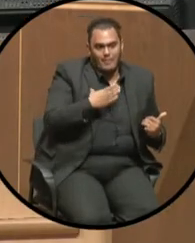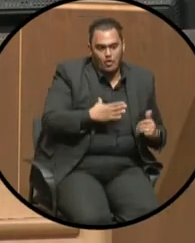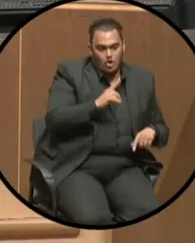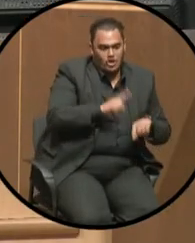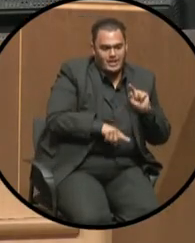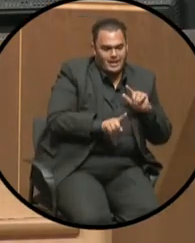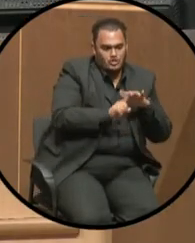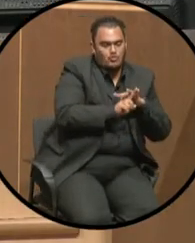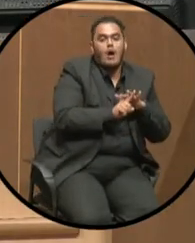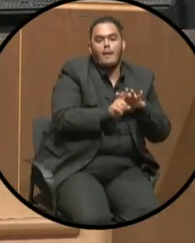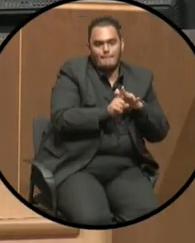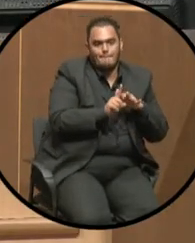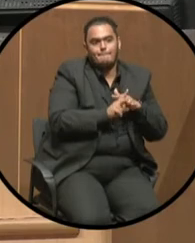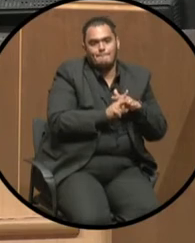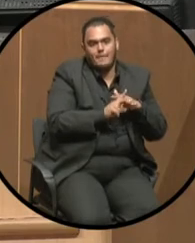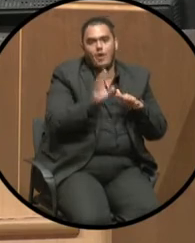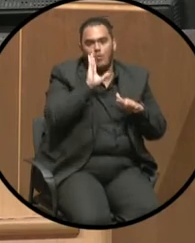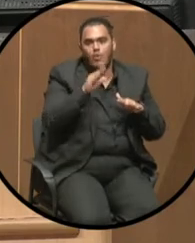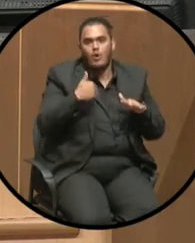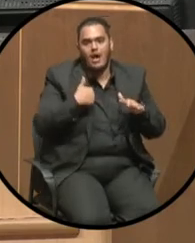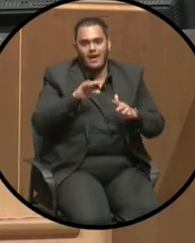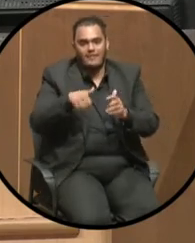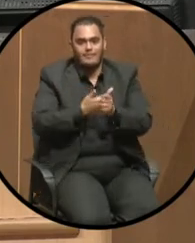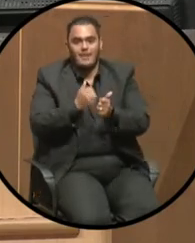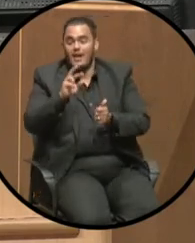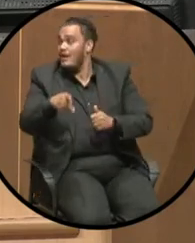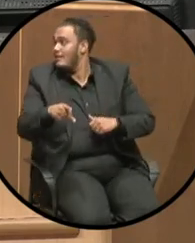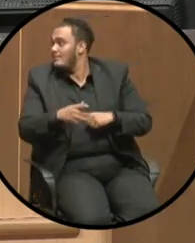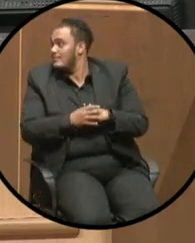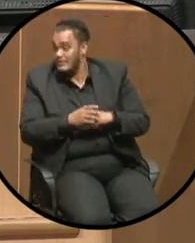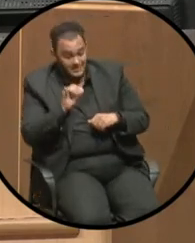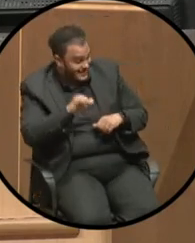Okay. That is not for a board member.